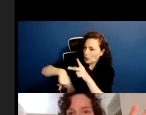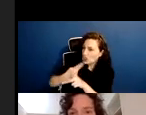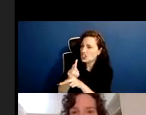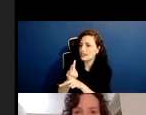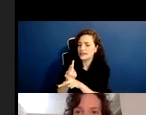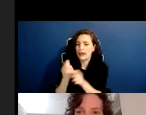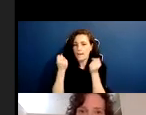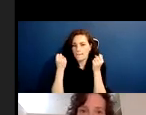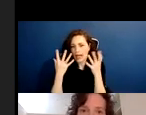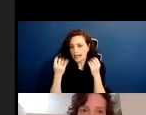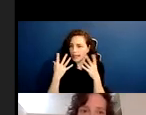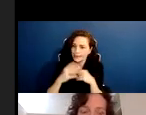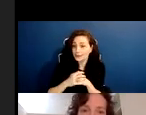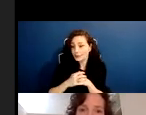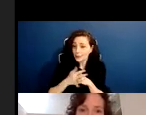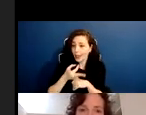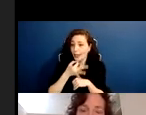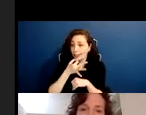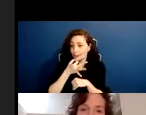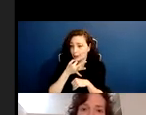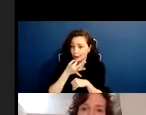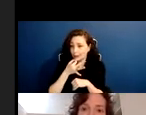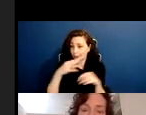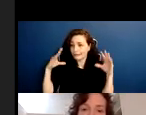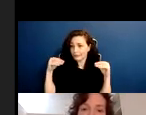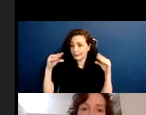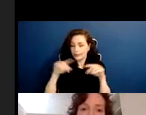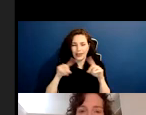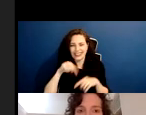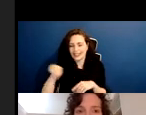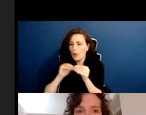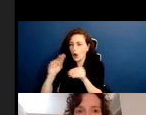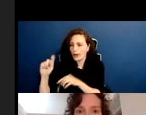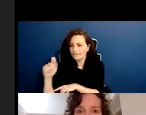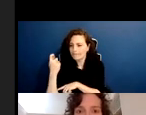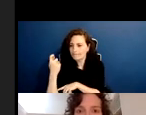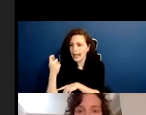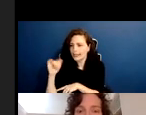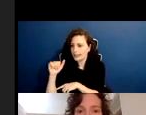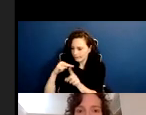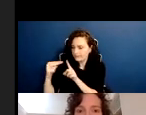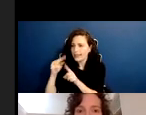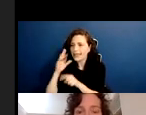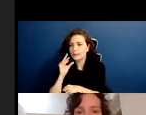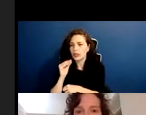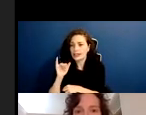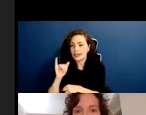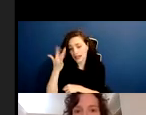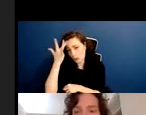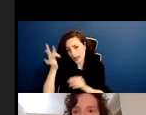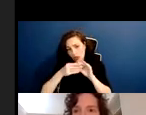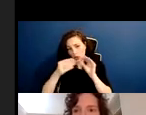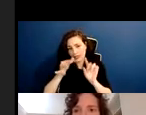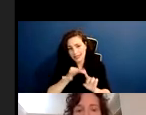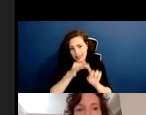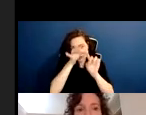with lots of talking heads and experts, but this is gonna come from the Kenyan experience. And that's what made this story exceptional to